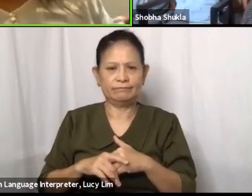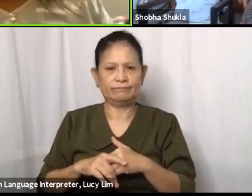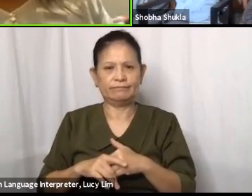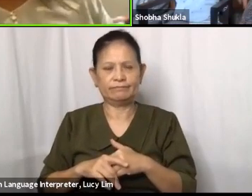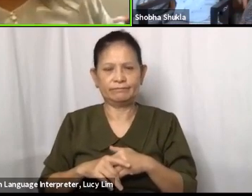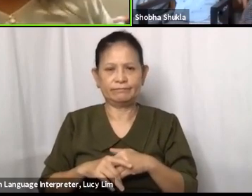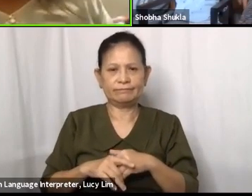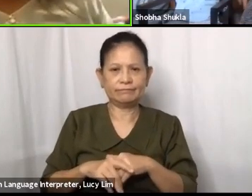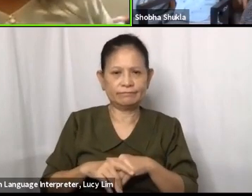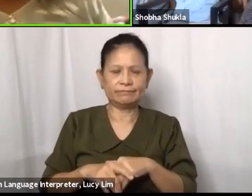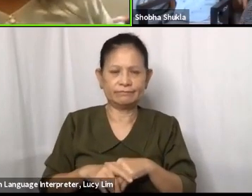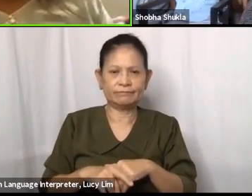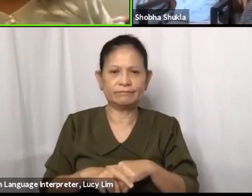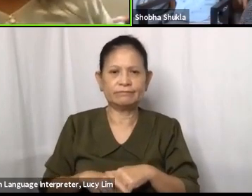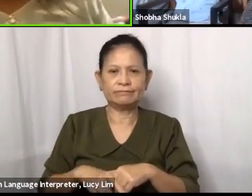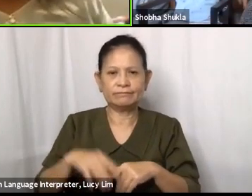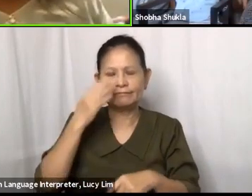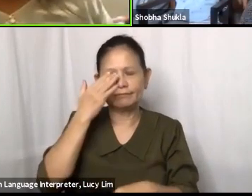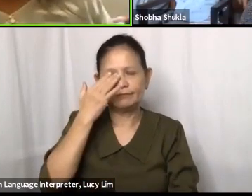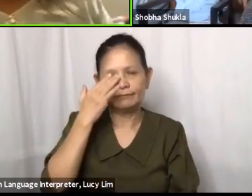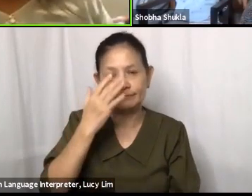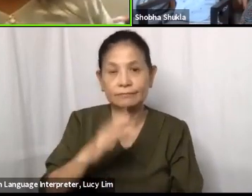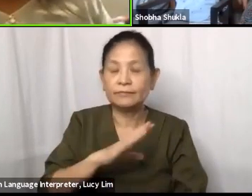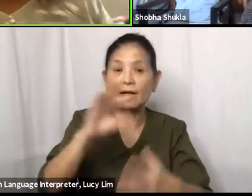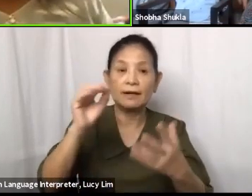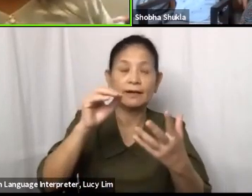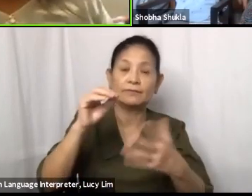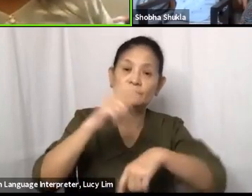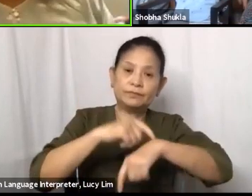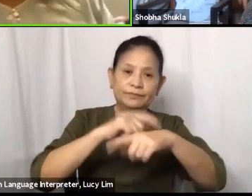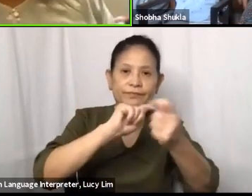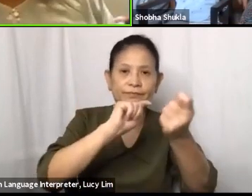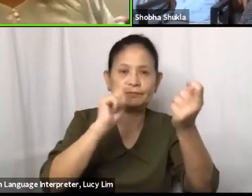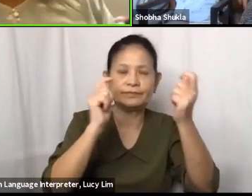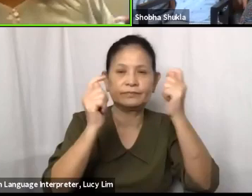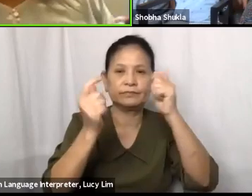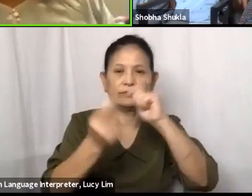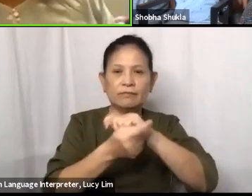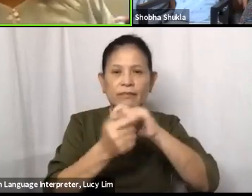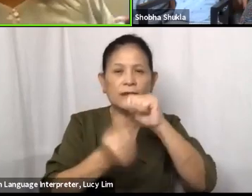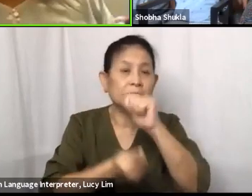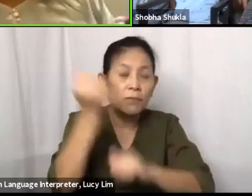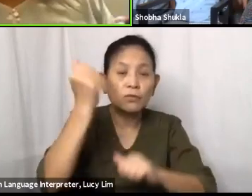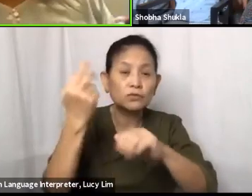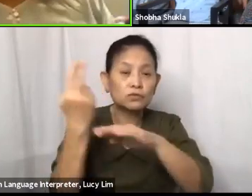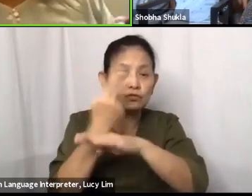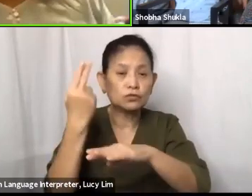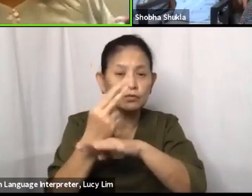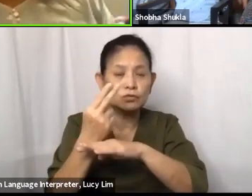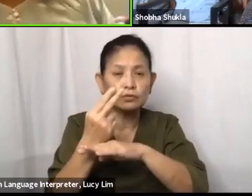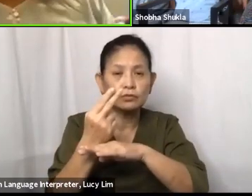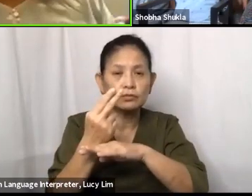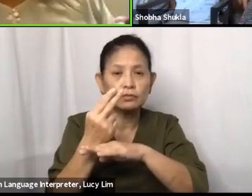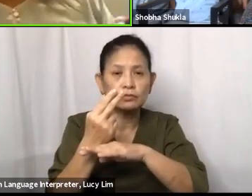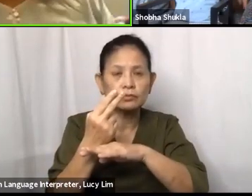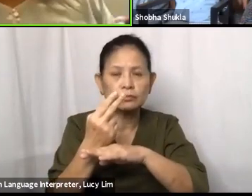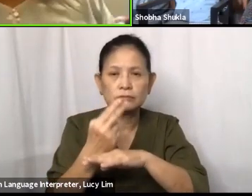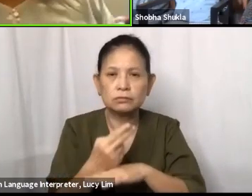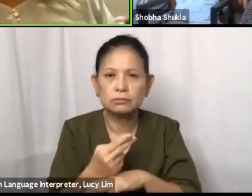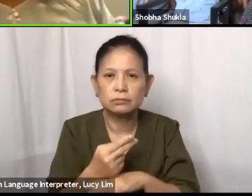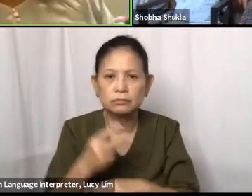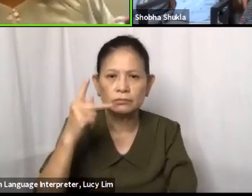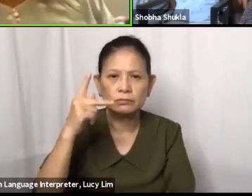These kind of things, and when you are transitioned, then the most commonly used word is so.